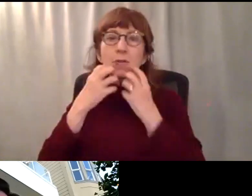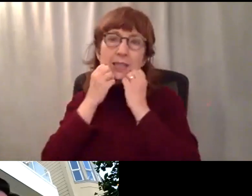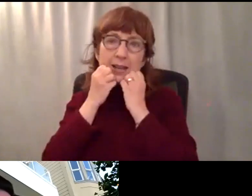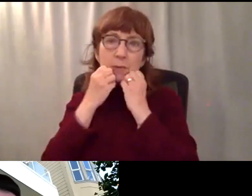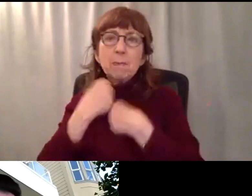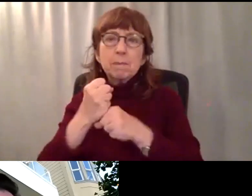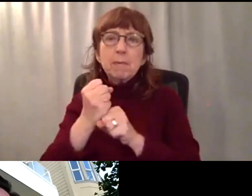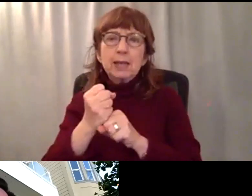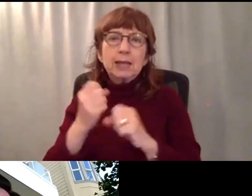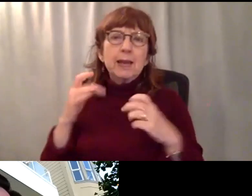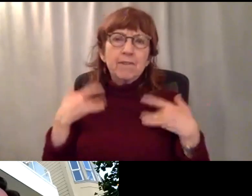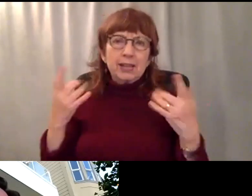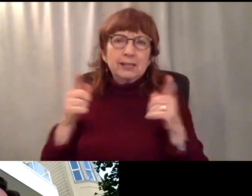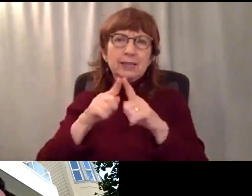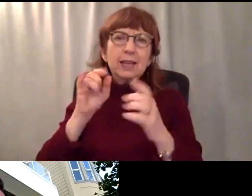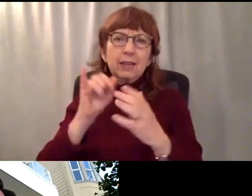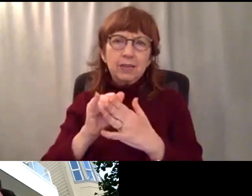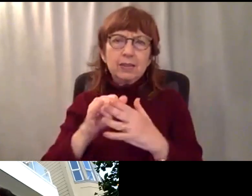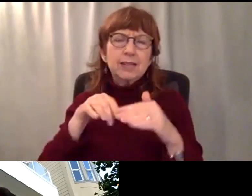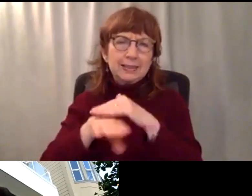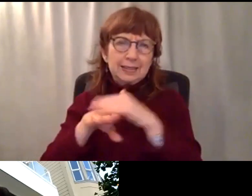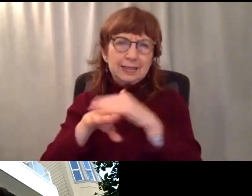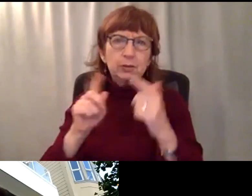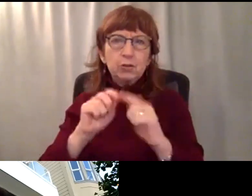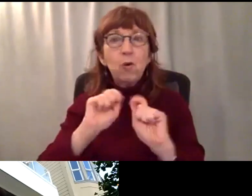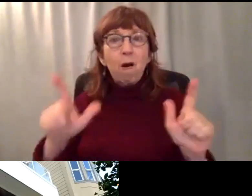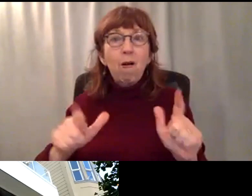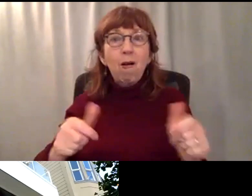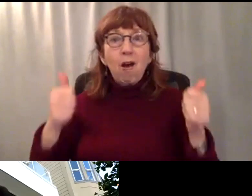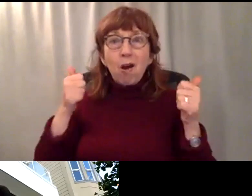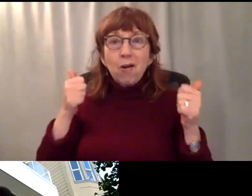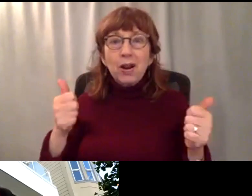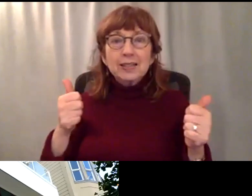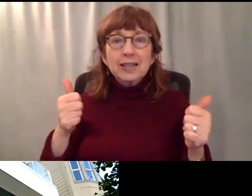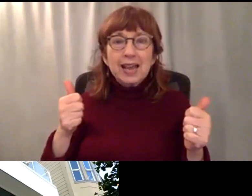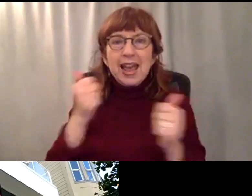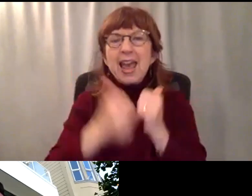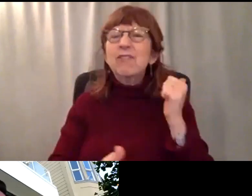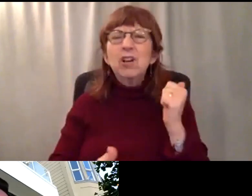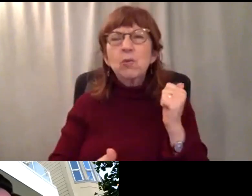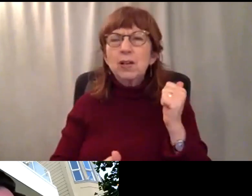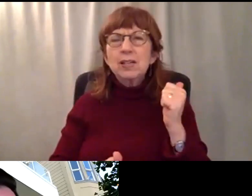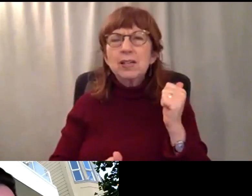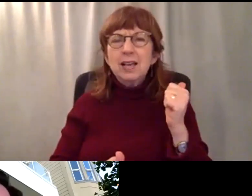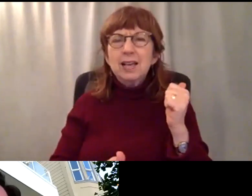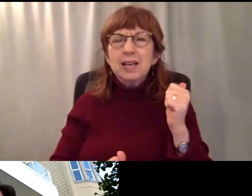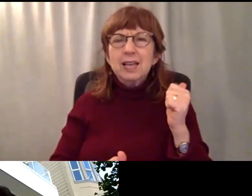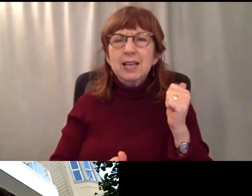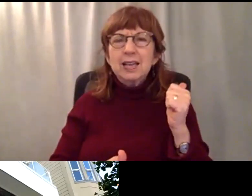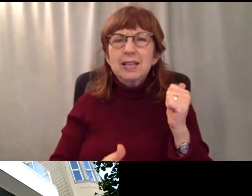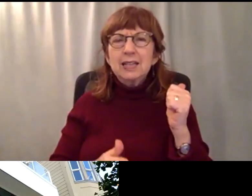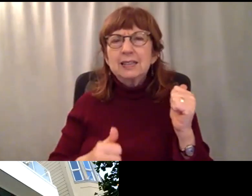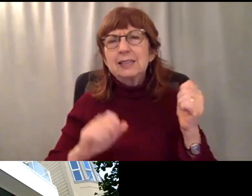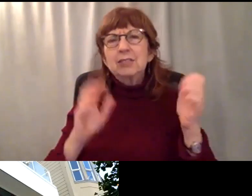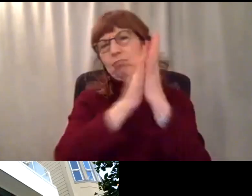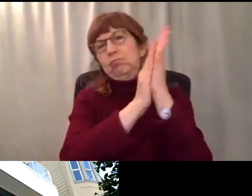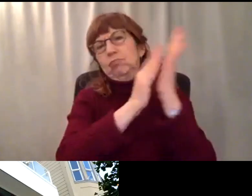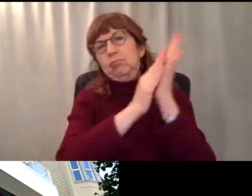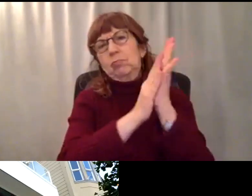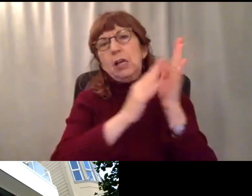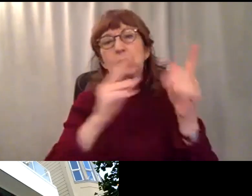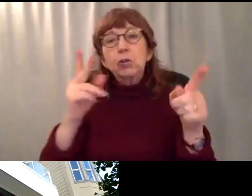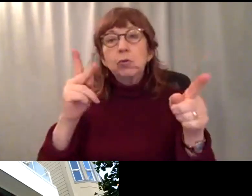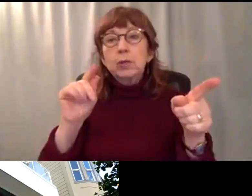making events like this accessible to all. All right. I just want to, everybody, please give a big round of applause to Katie Gilmartin.